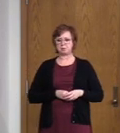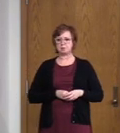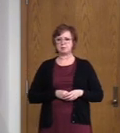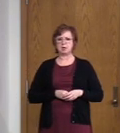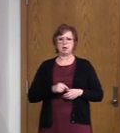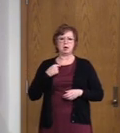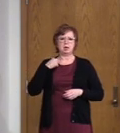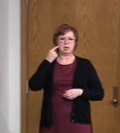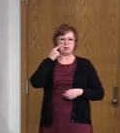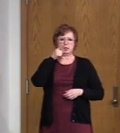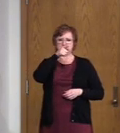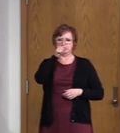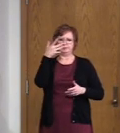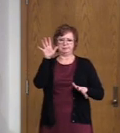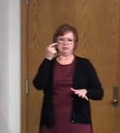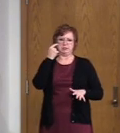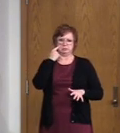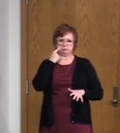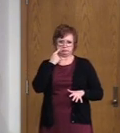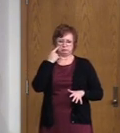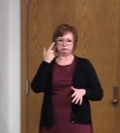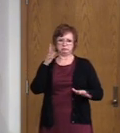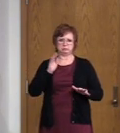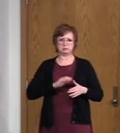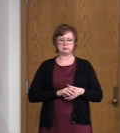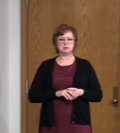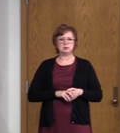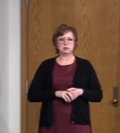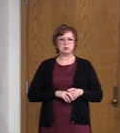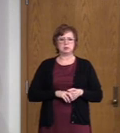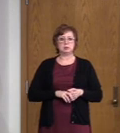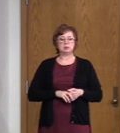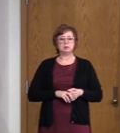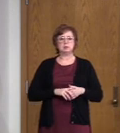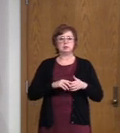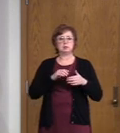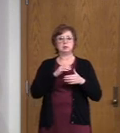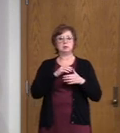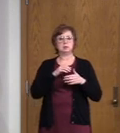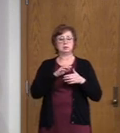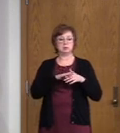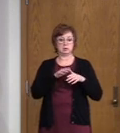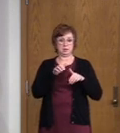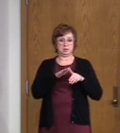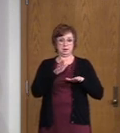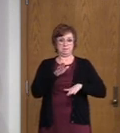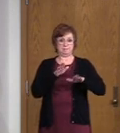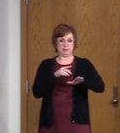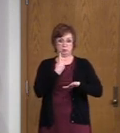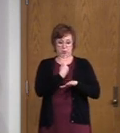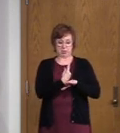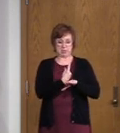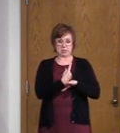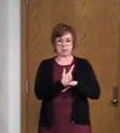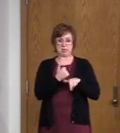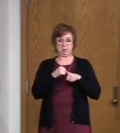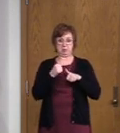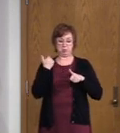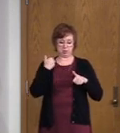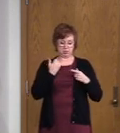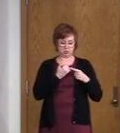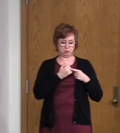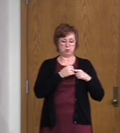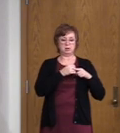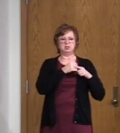I think you've all seen components of this in the early on, but just to highlight phase 1, where I've said we're focusing on long-term